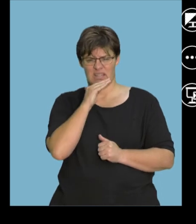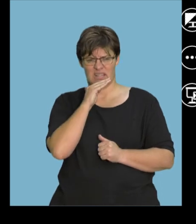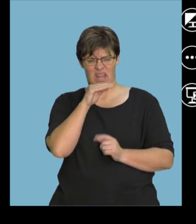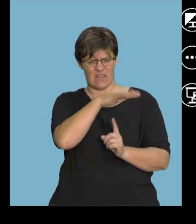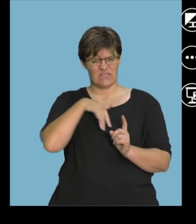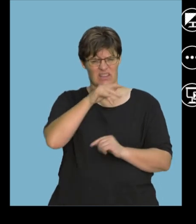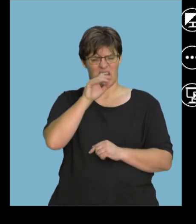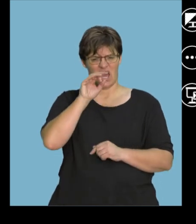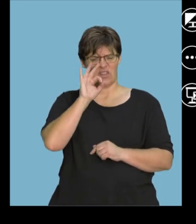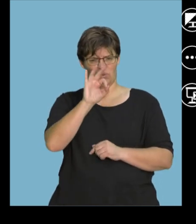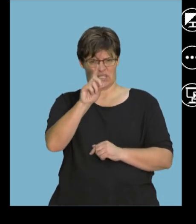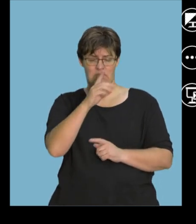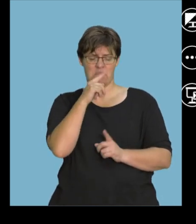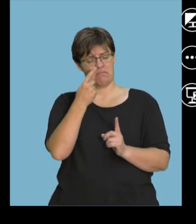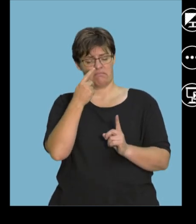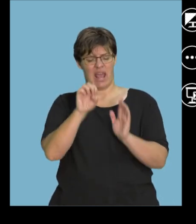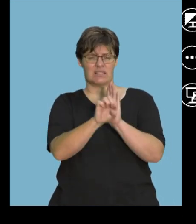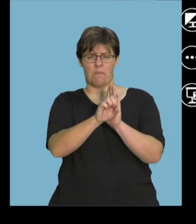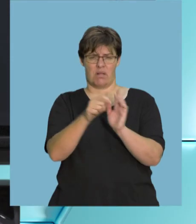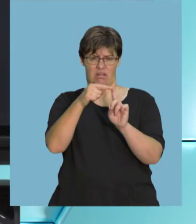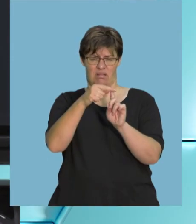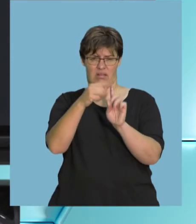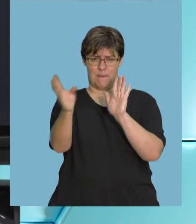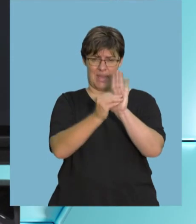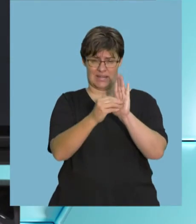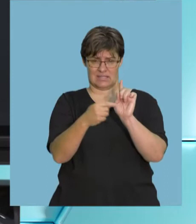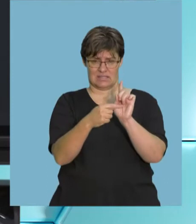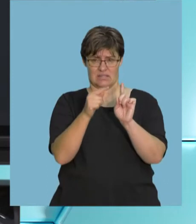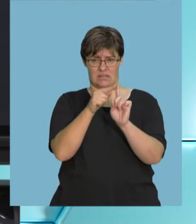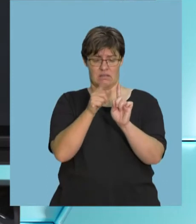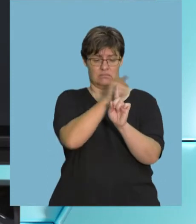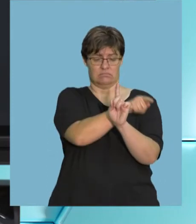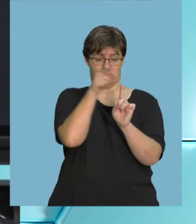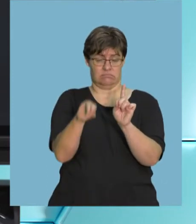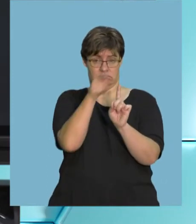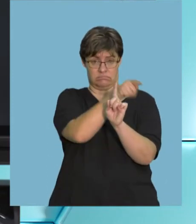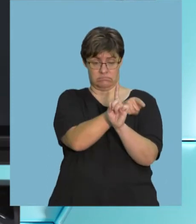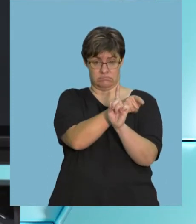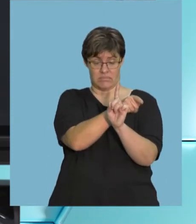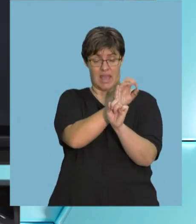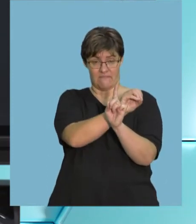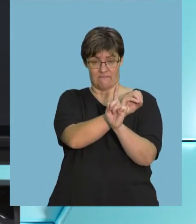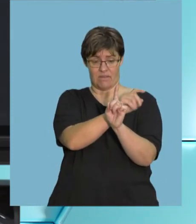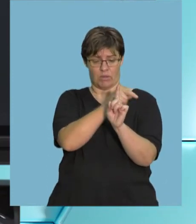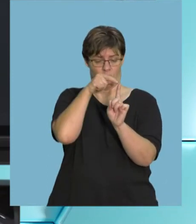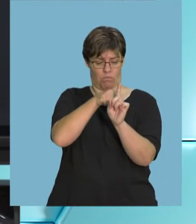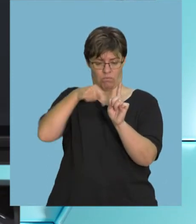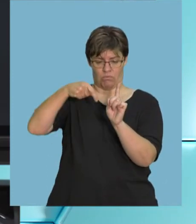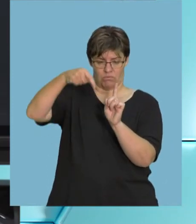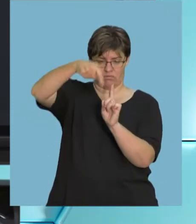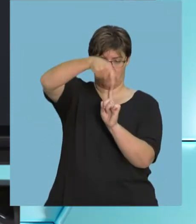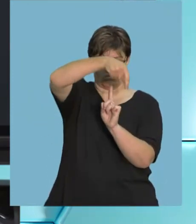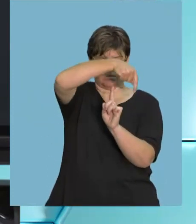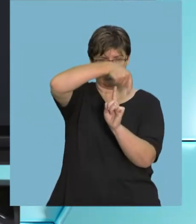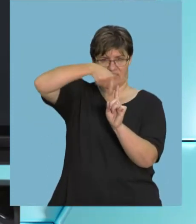three-dimensional. What do we mean when we say the field is three-dimensional? Suppose this is the magnet. So the field does not only exist on